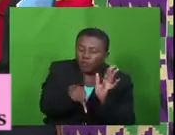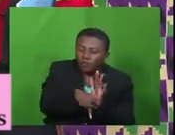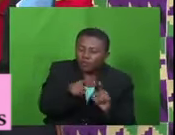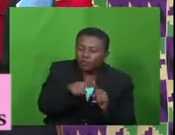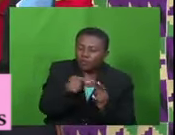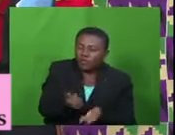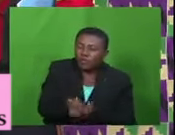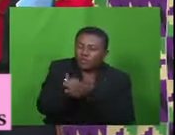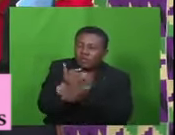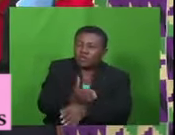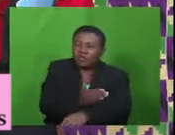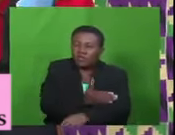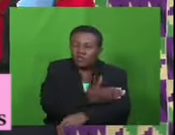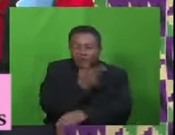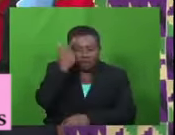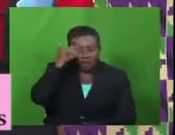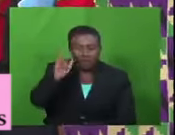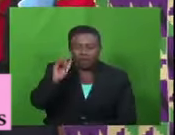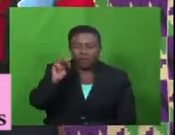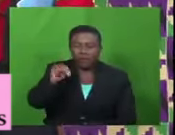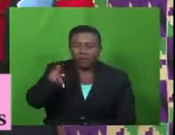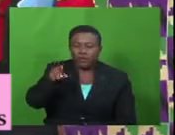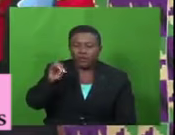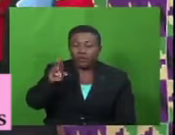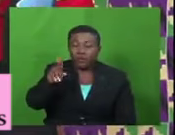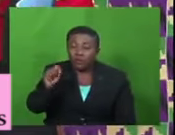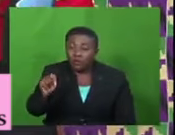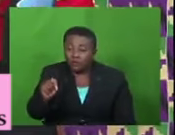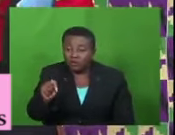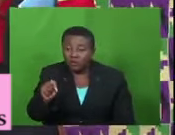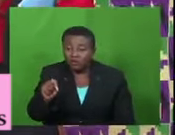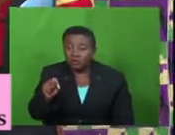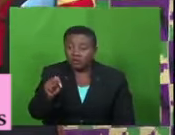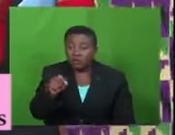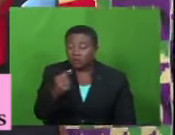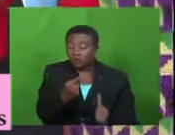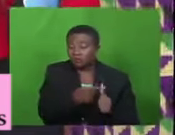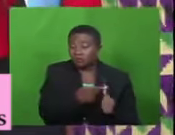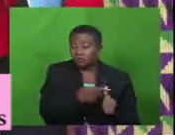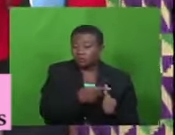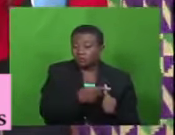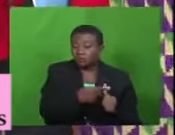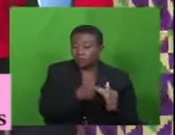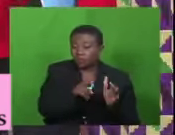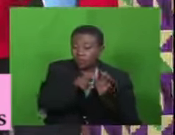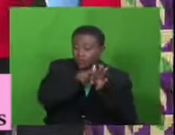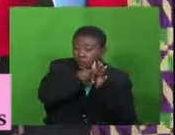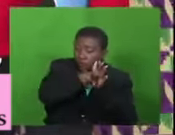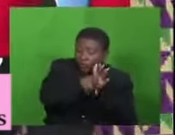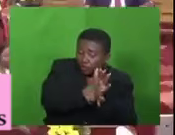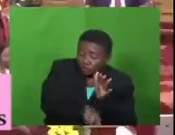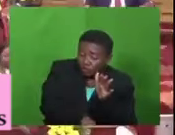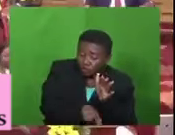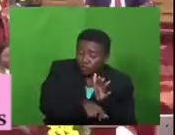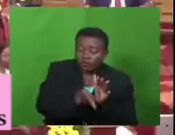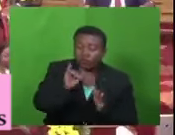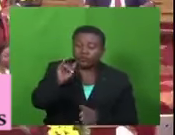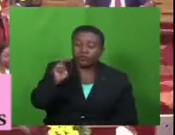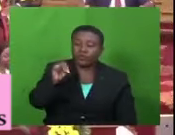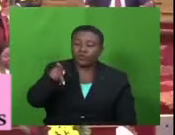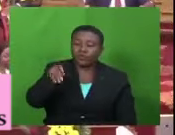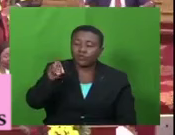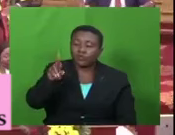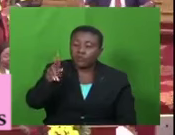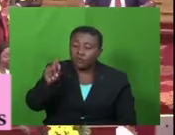and export development with a fourfold strategy. 1, reduce the country's import bill in the short, medium, and long